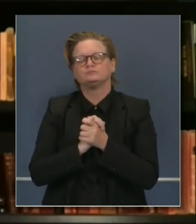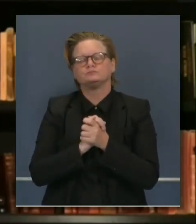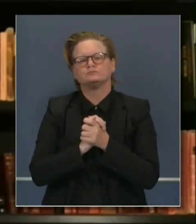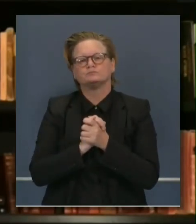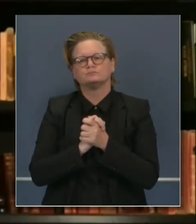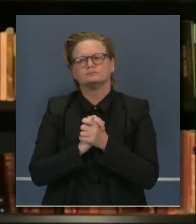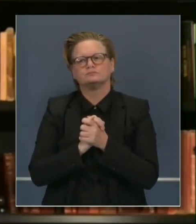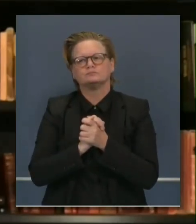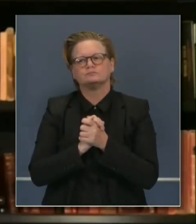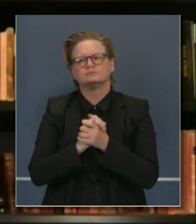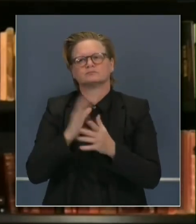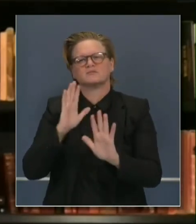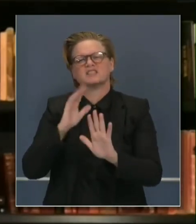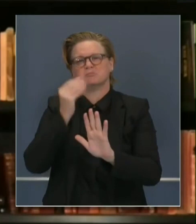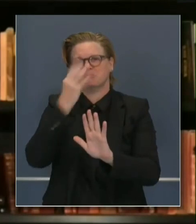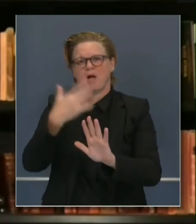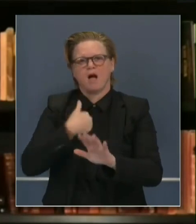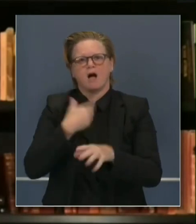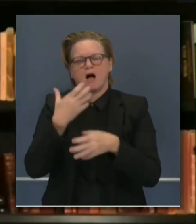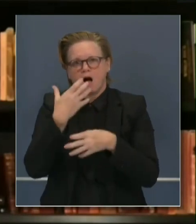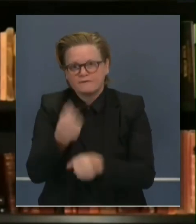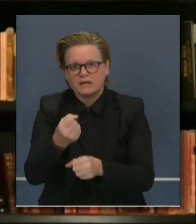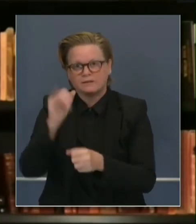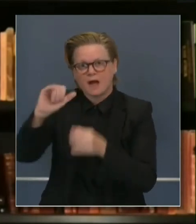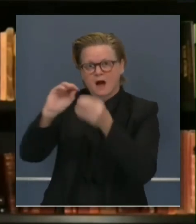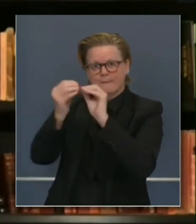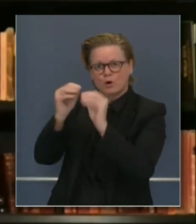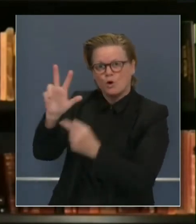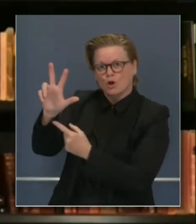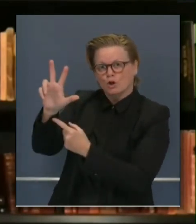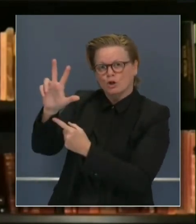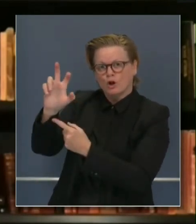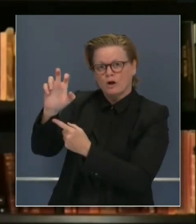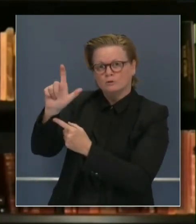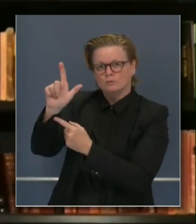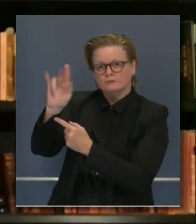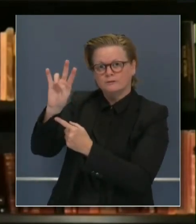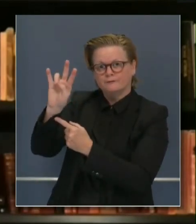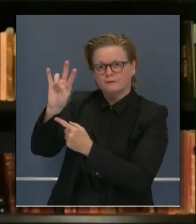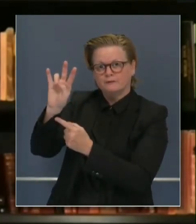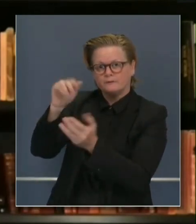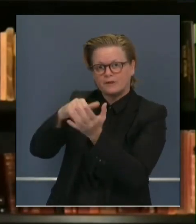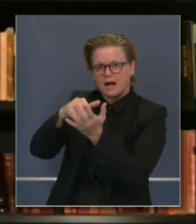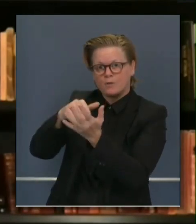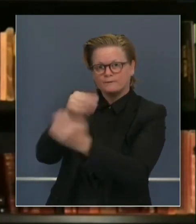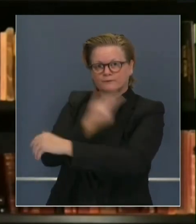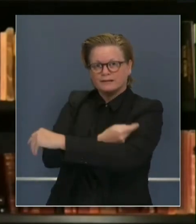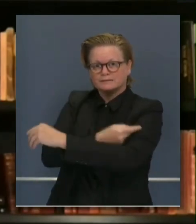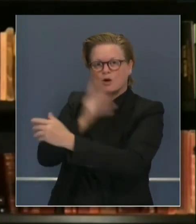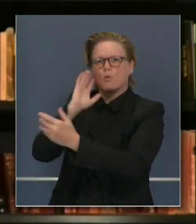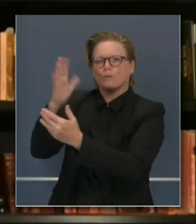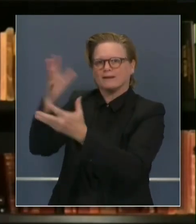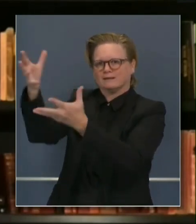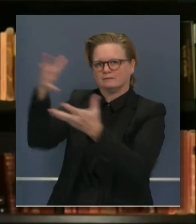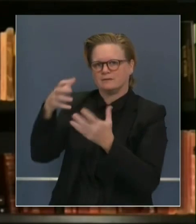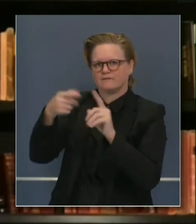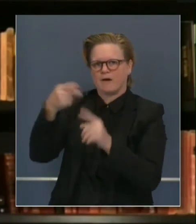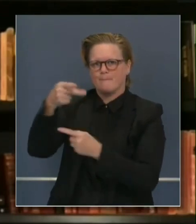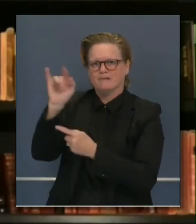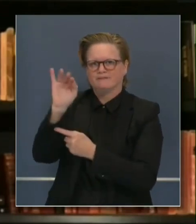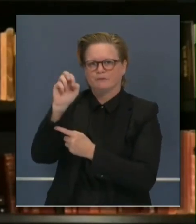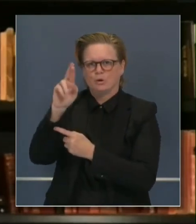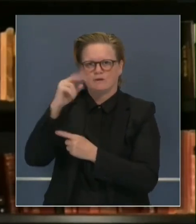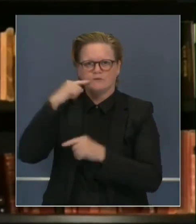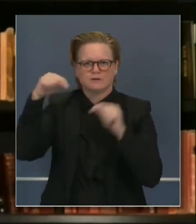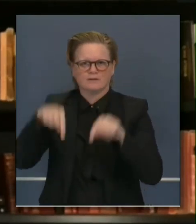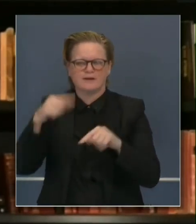in the 327,000 specific doses, and we are working off that number as an actual number, and